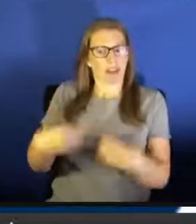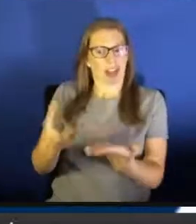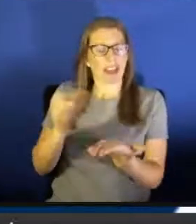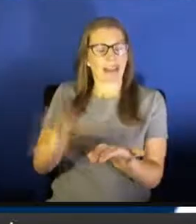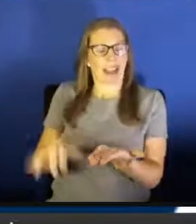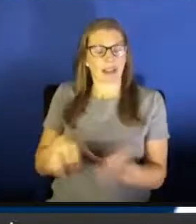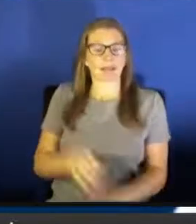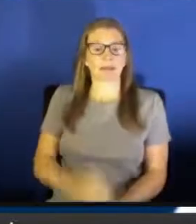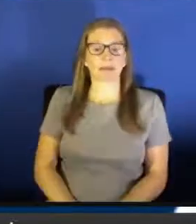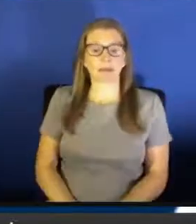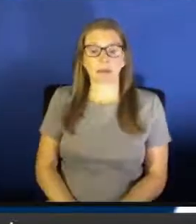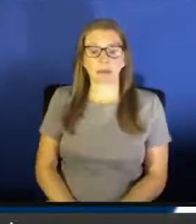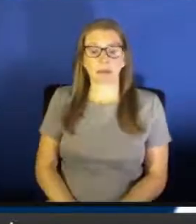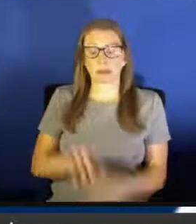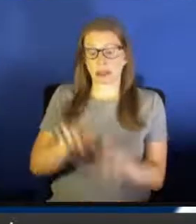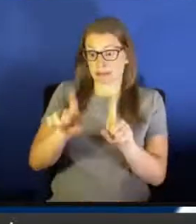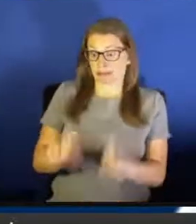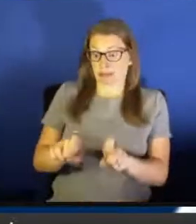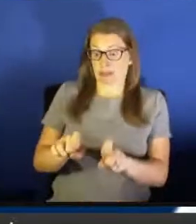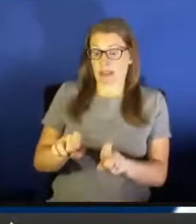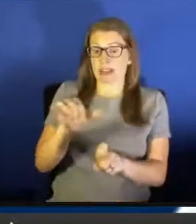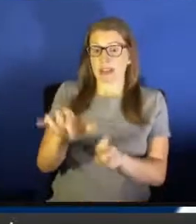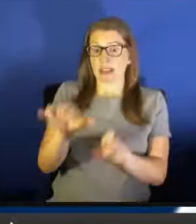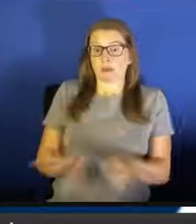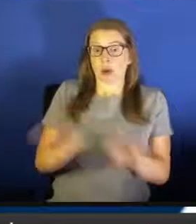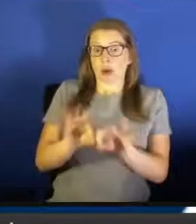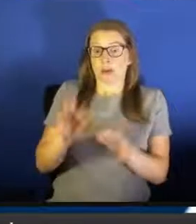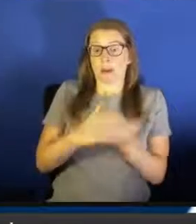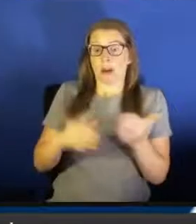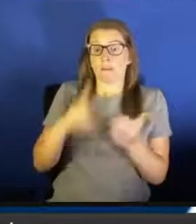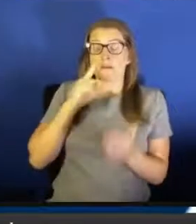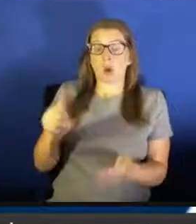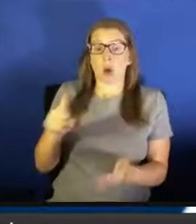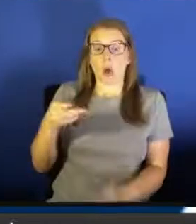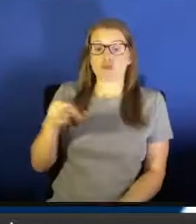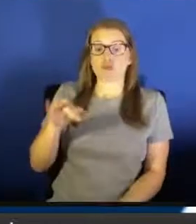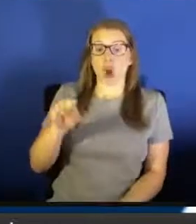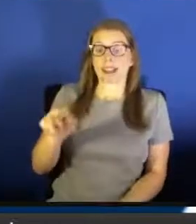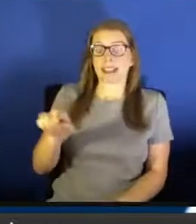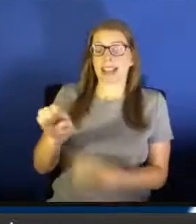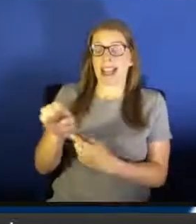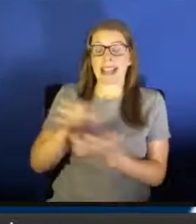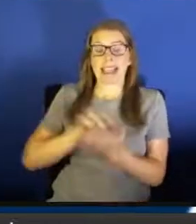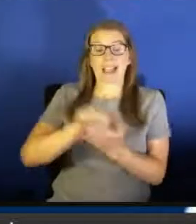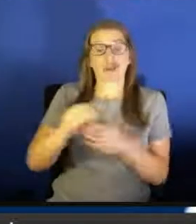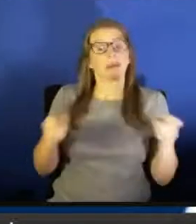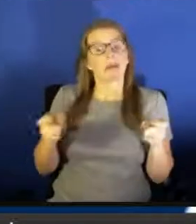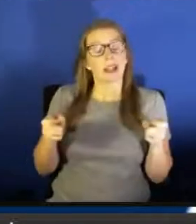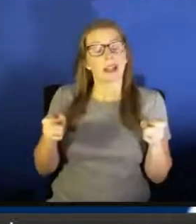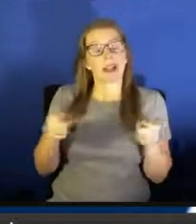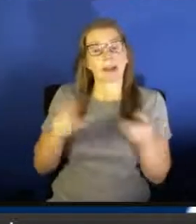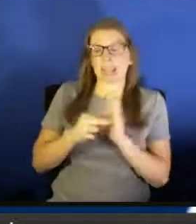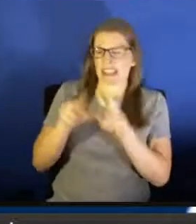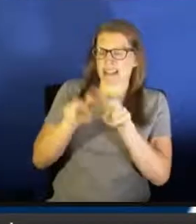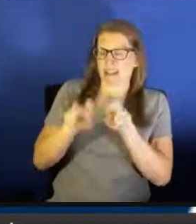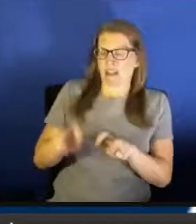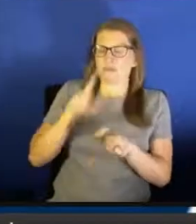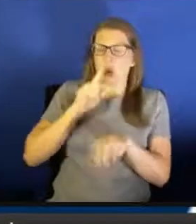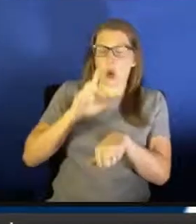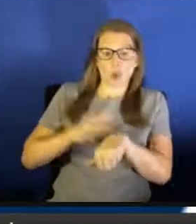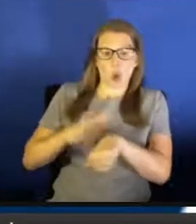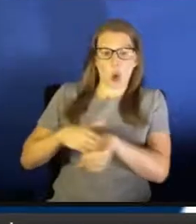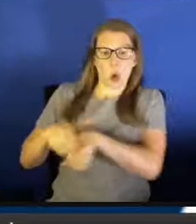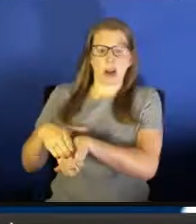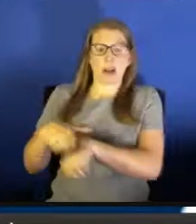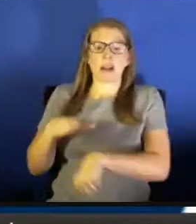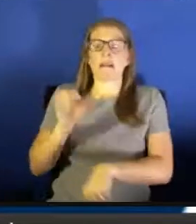an essential part of prostate cancer sort of quote management, because it's really looking for red flags and can